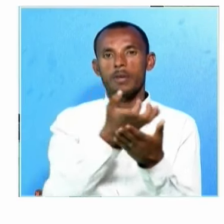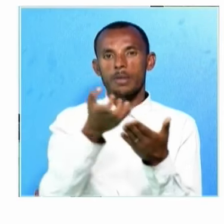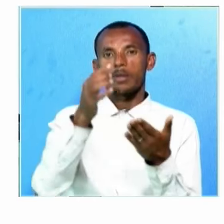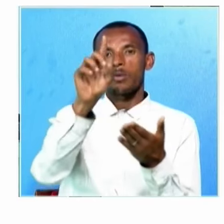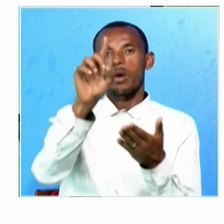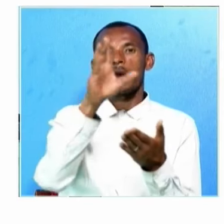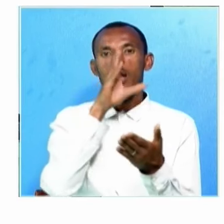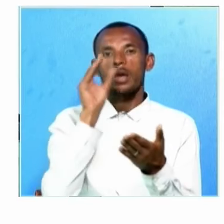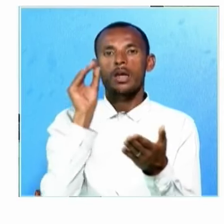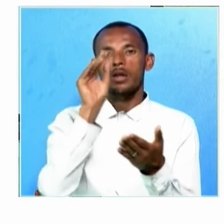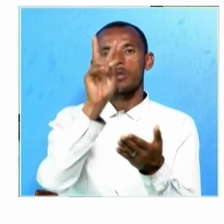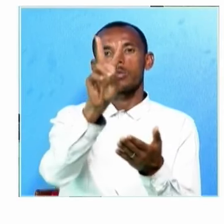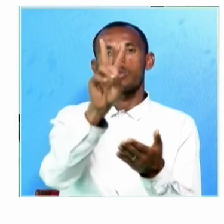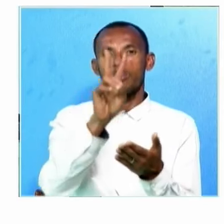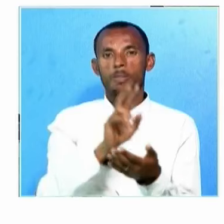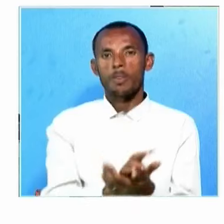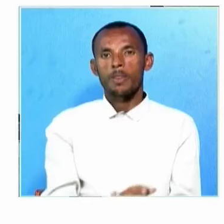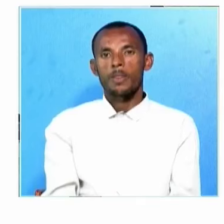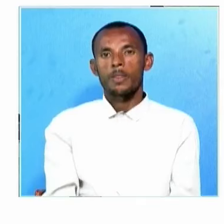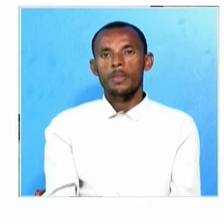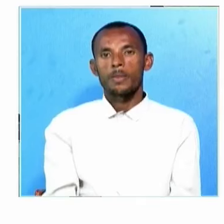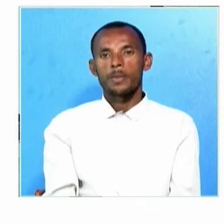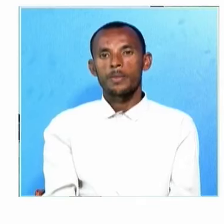and 2.